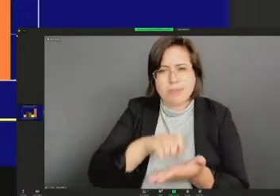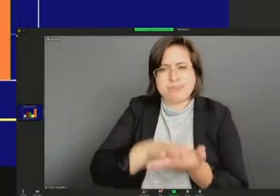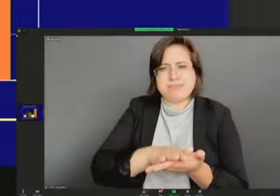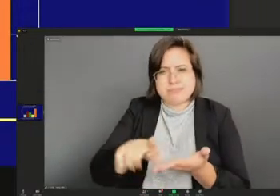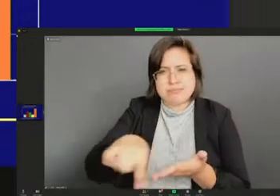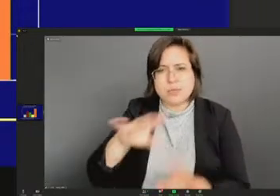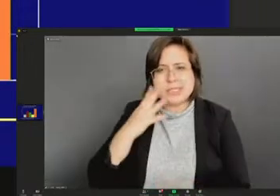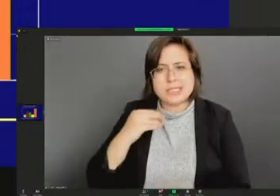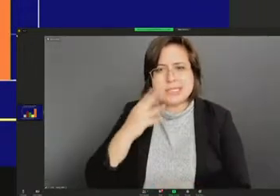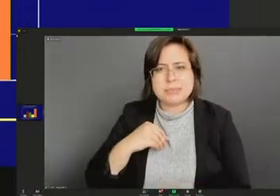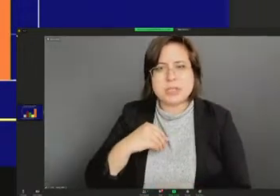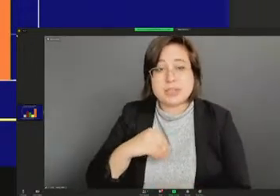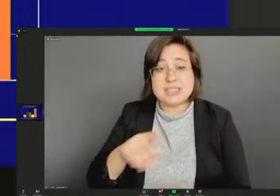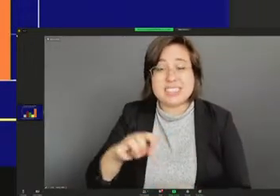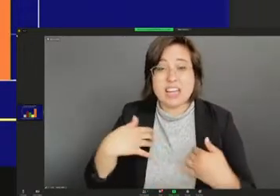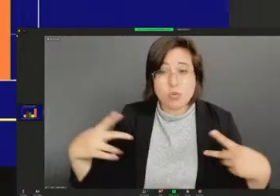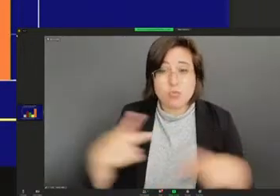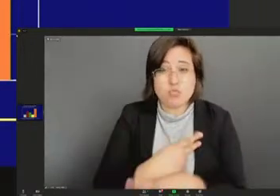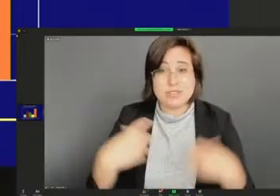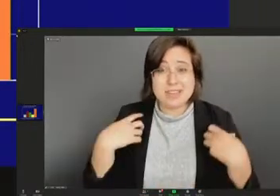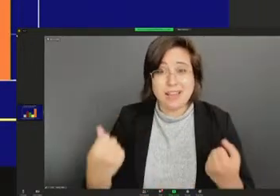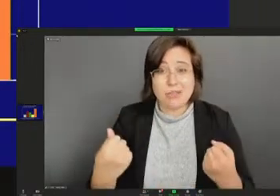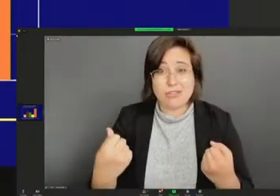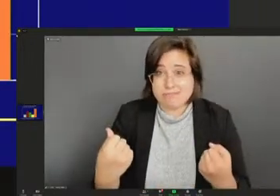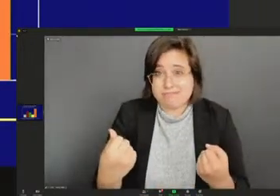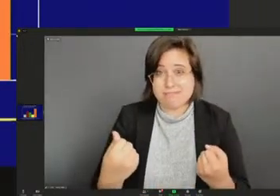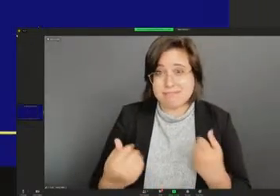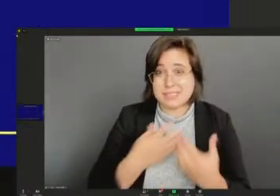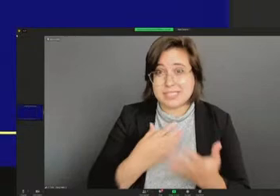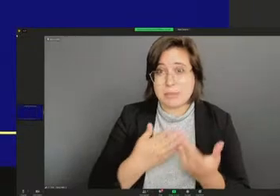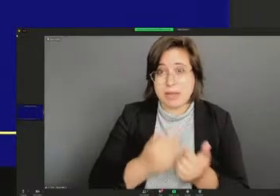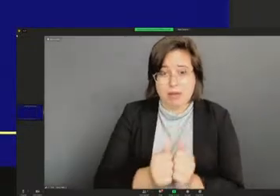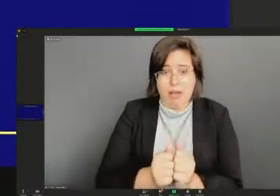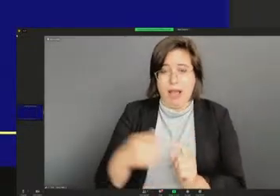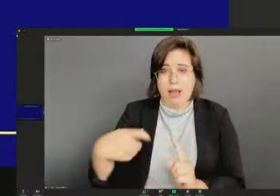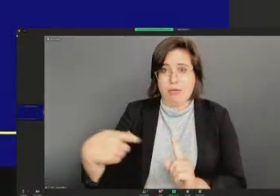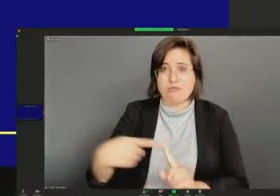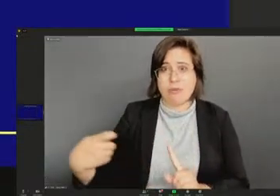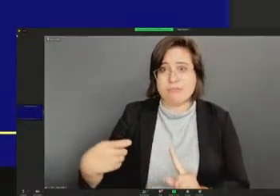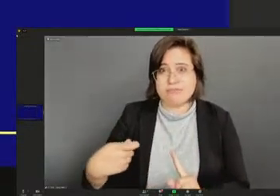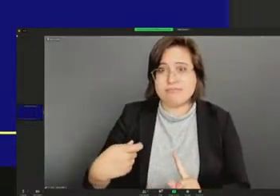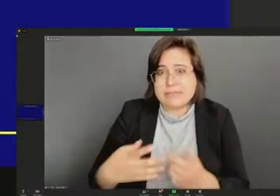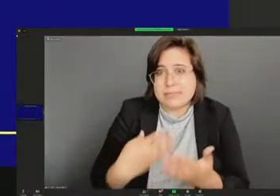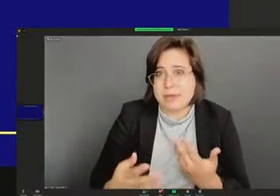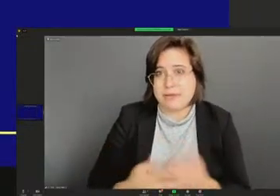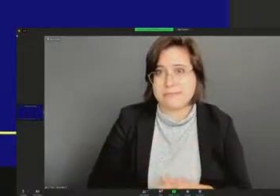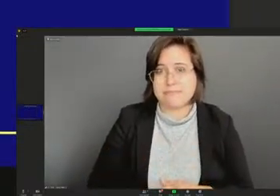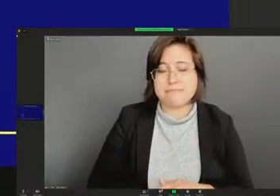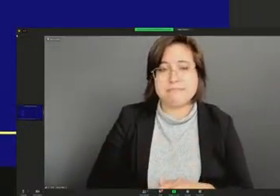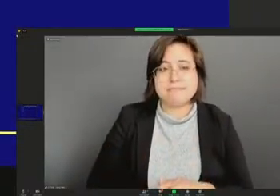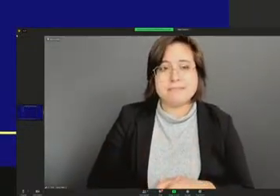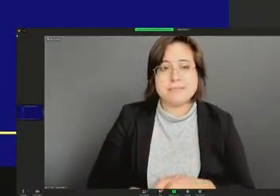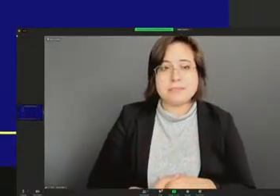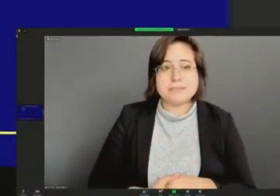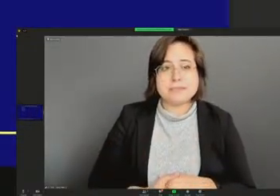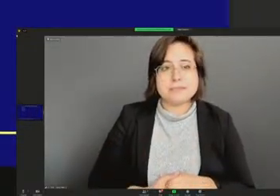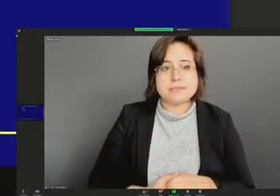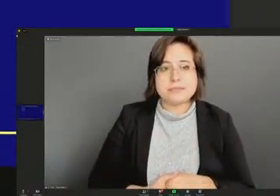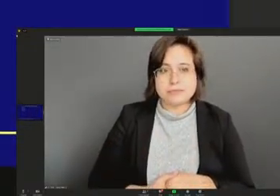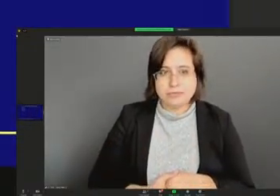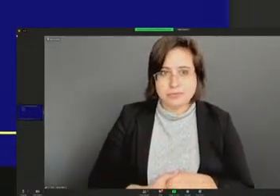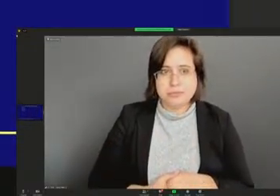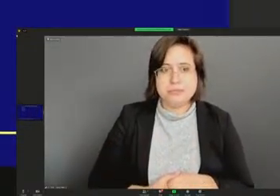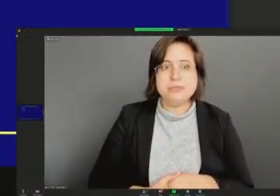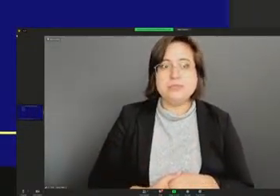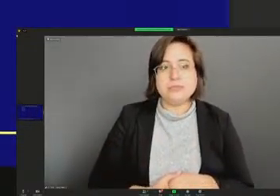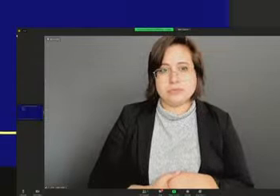experiences have worse health, irrespective of their own racial ethnic background. What have we found